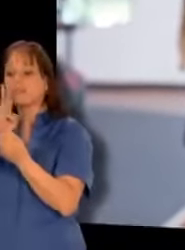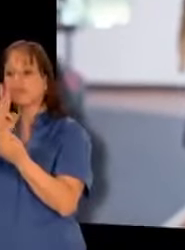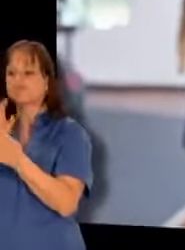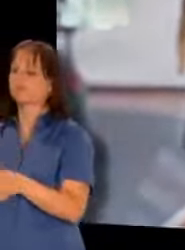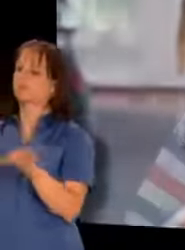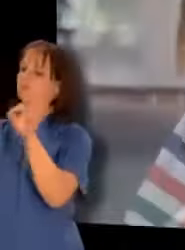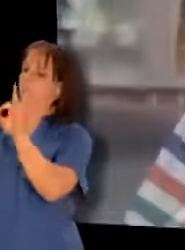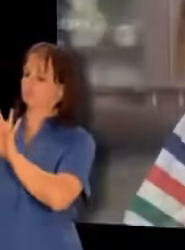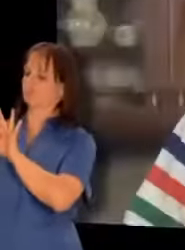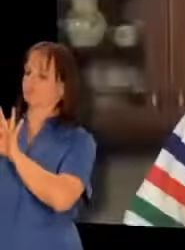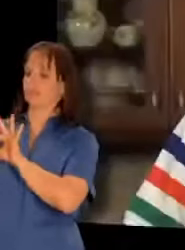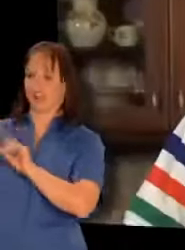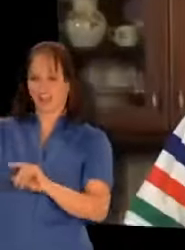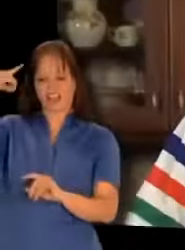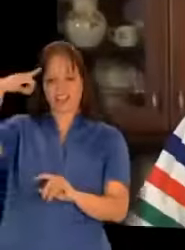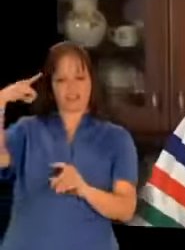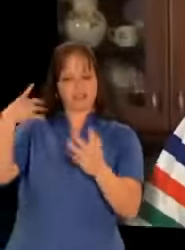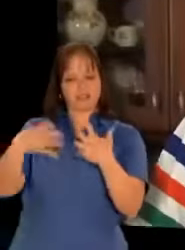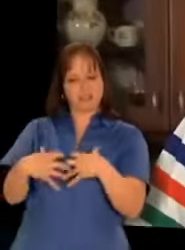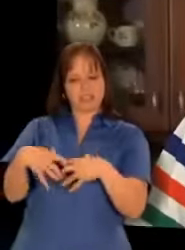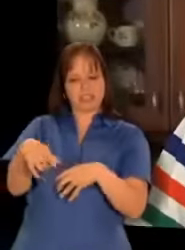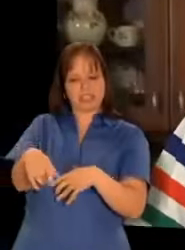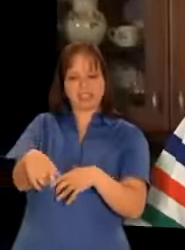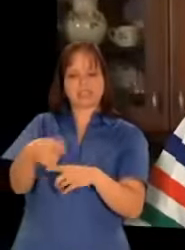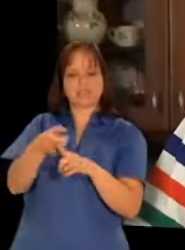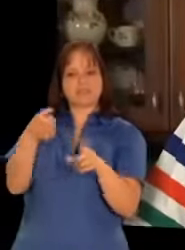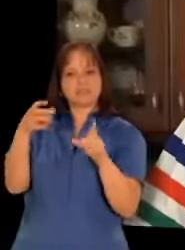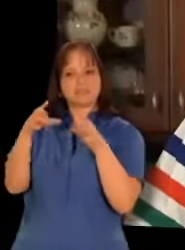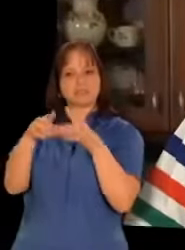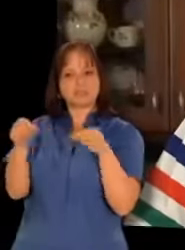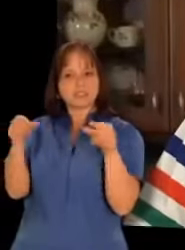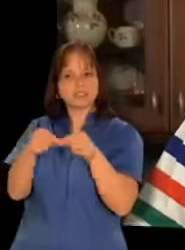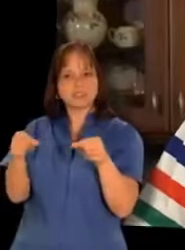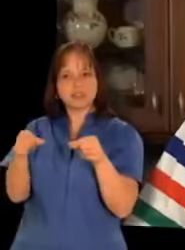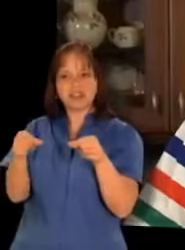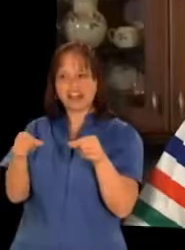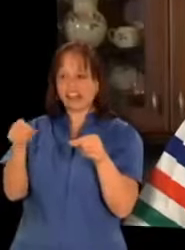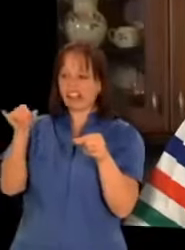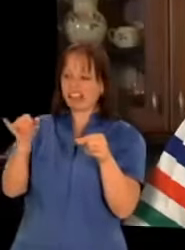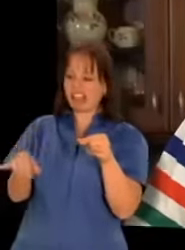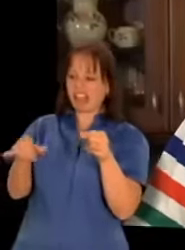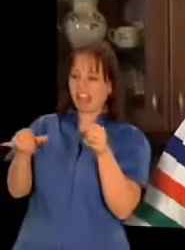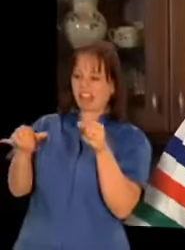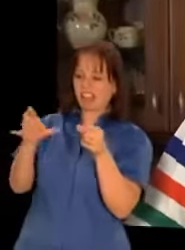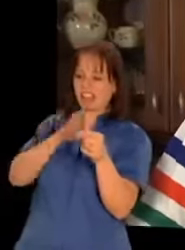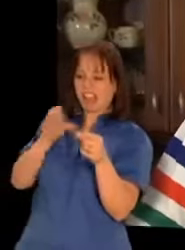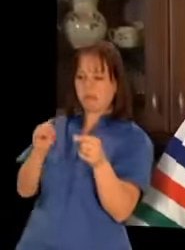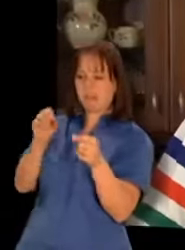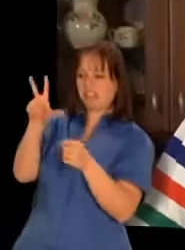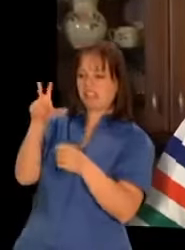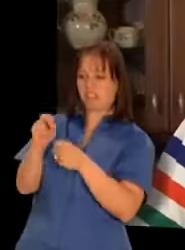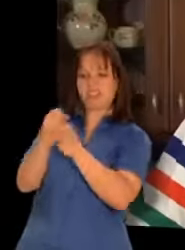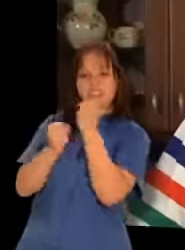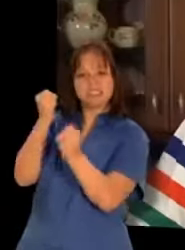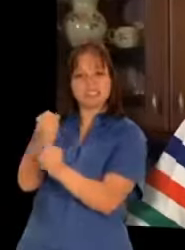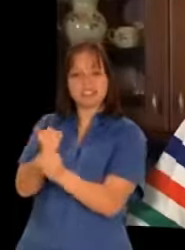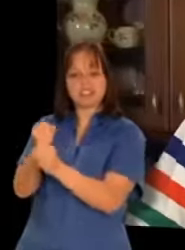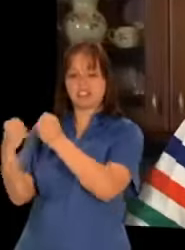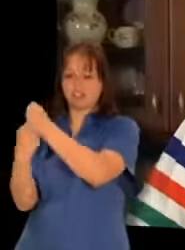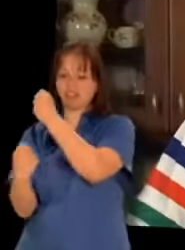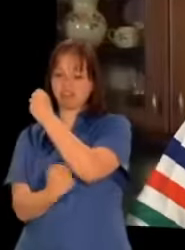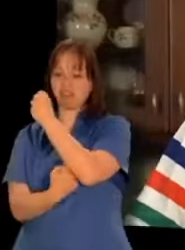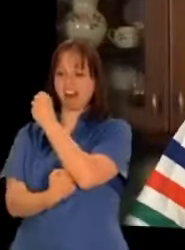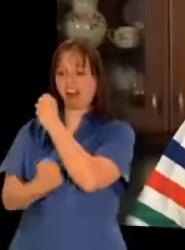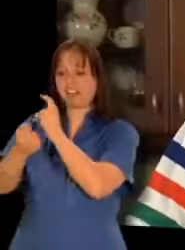role. When I heard that this machine was from Japan, the company was over 30 years old, and the founder was an